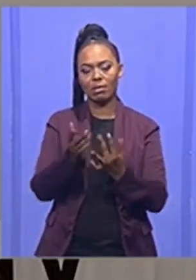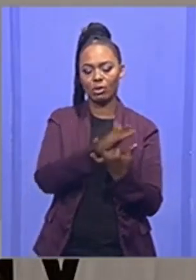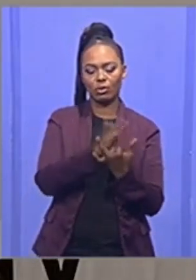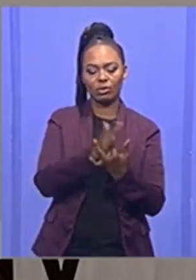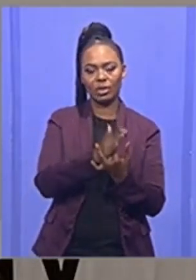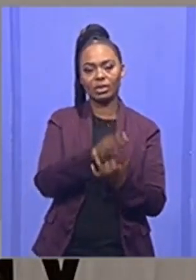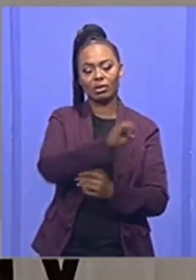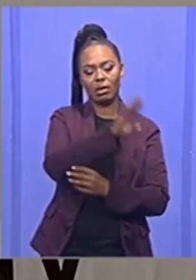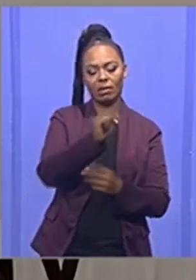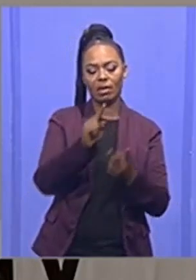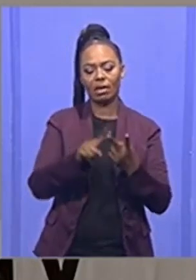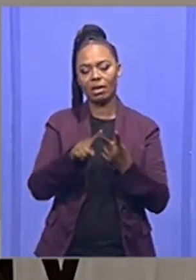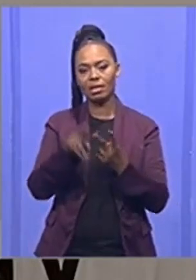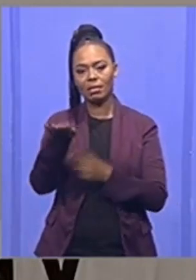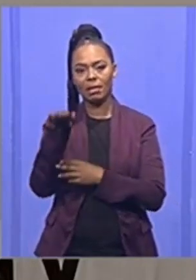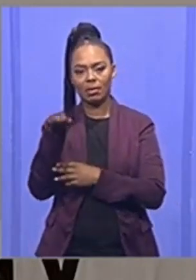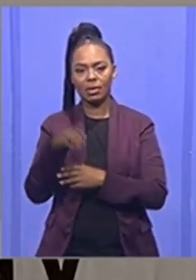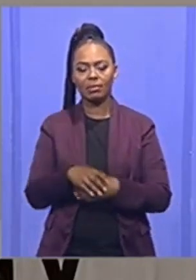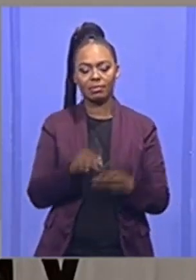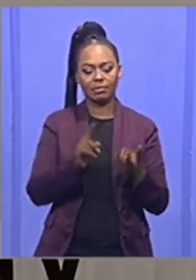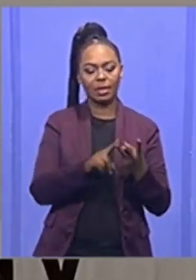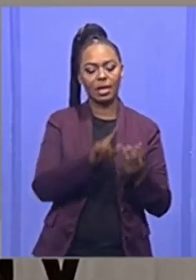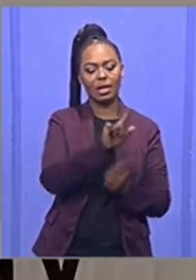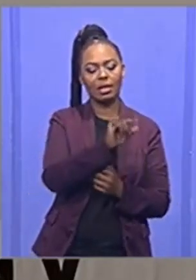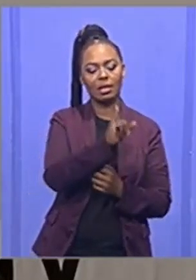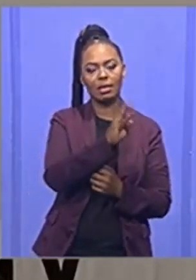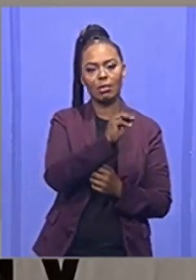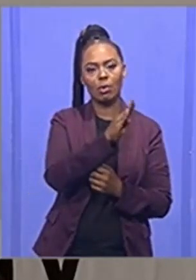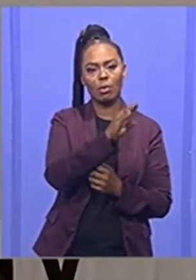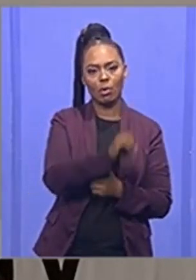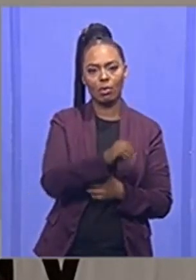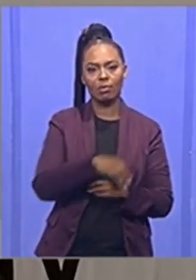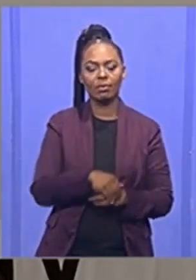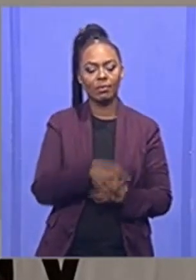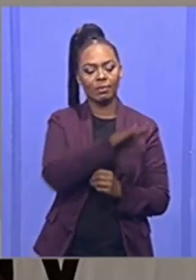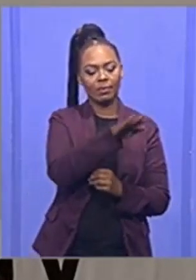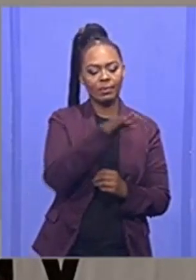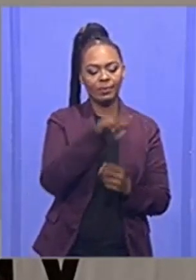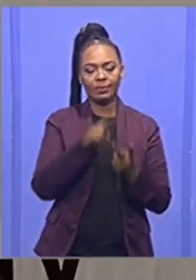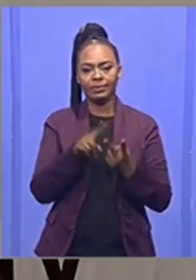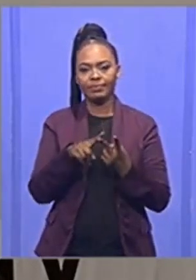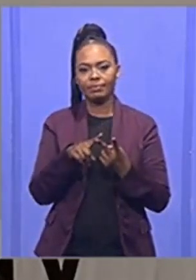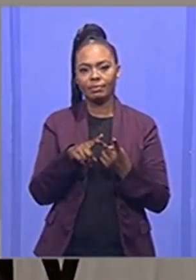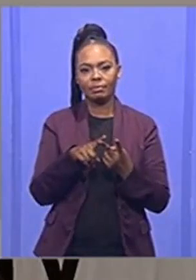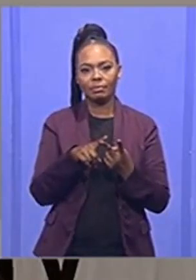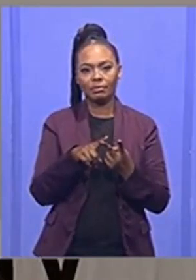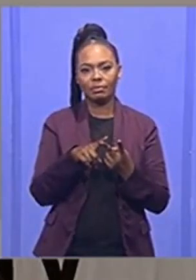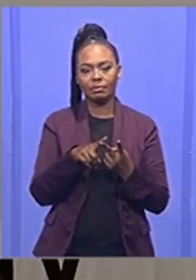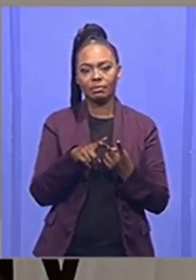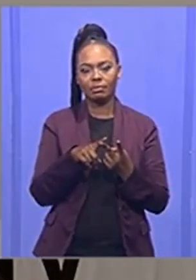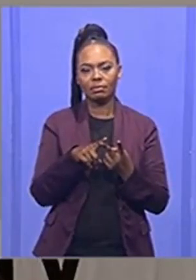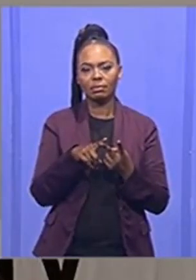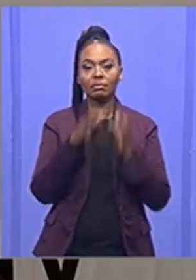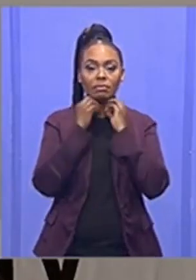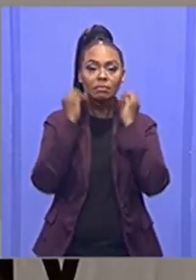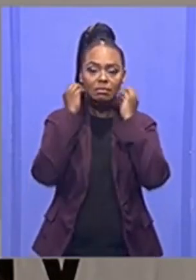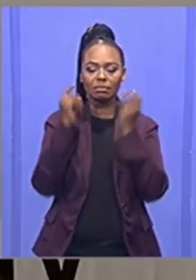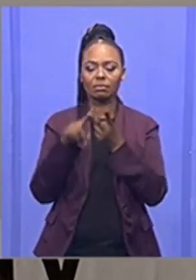2. Lebombo between Mozambique and South Africa. 3. Maseru